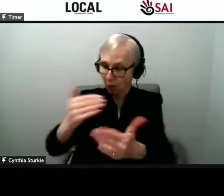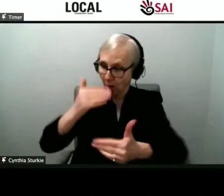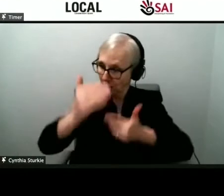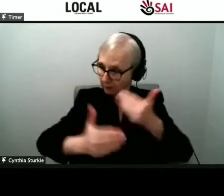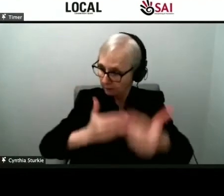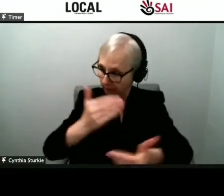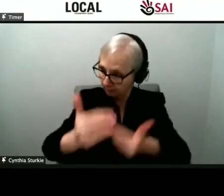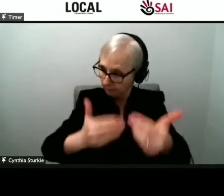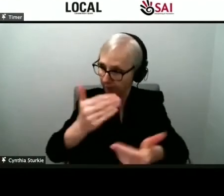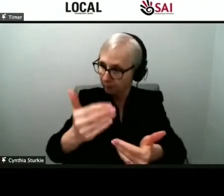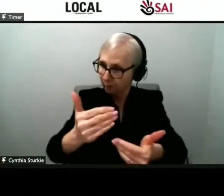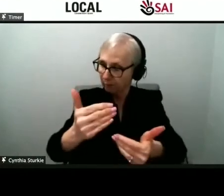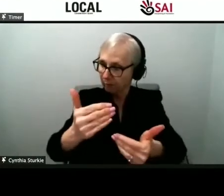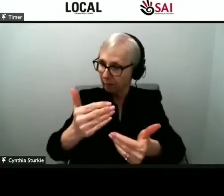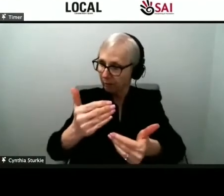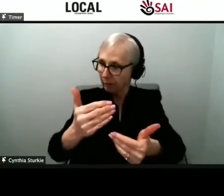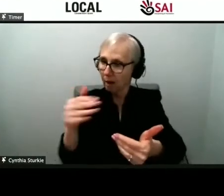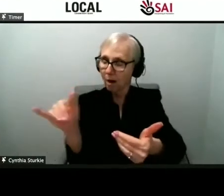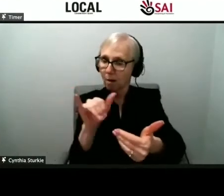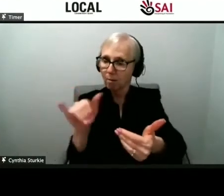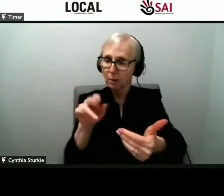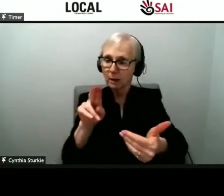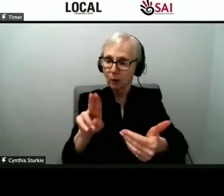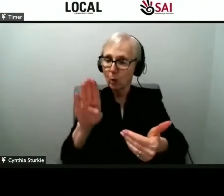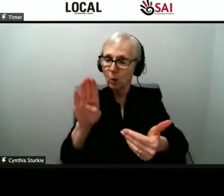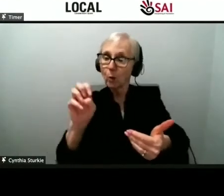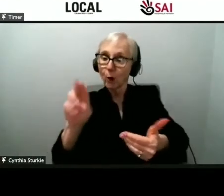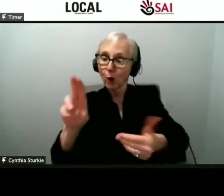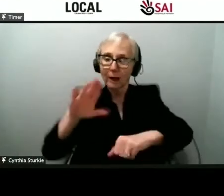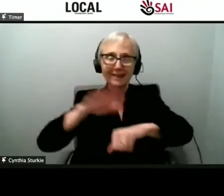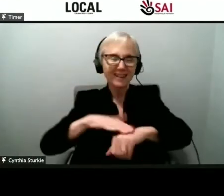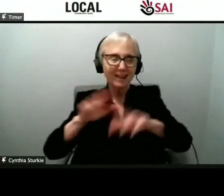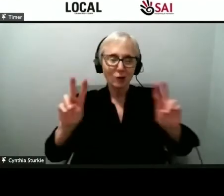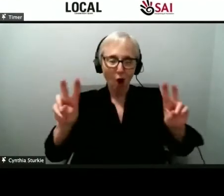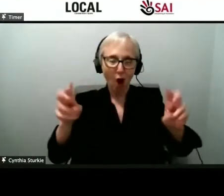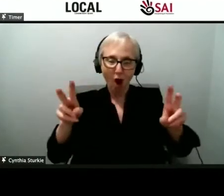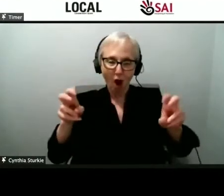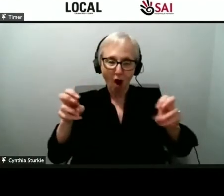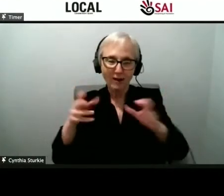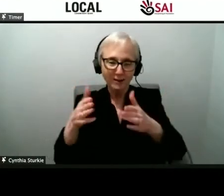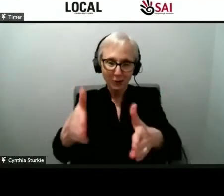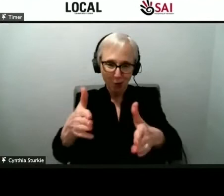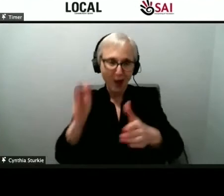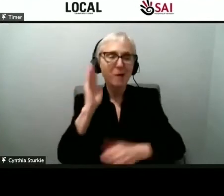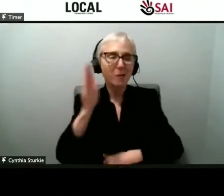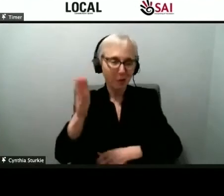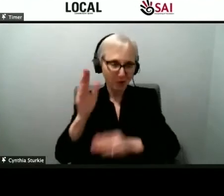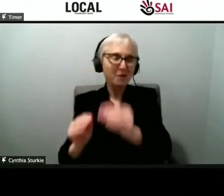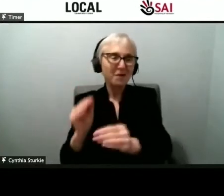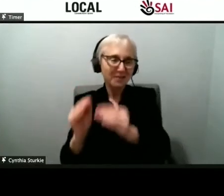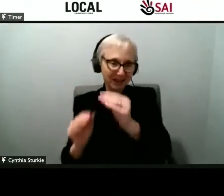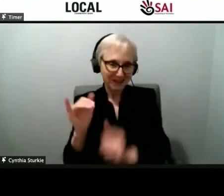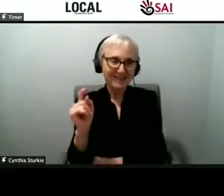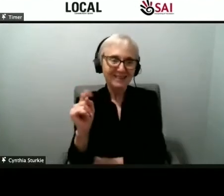progress, almost like an Uber. It's on its way, and we're going to fix it.